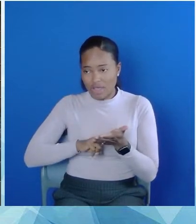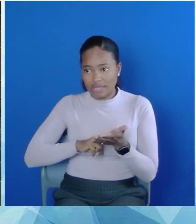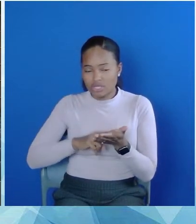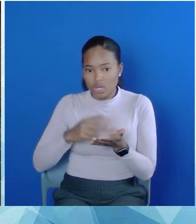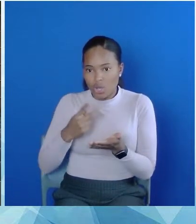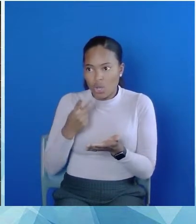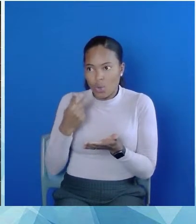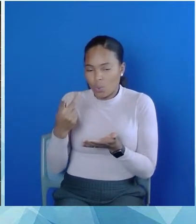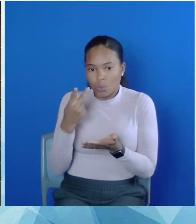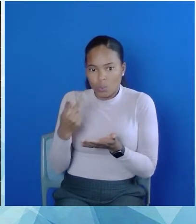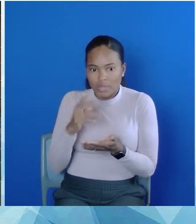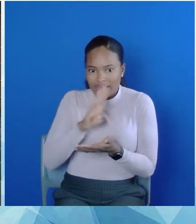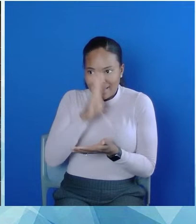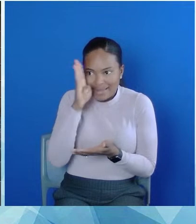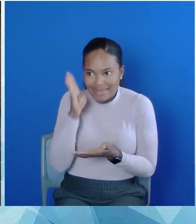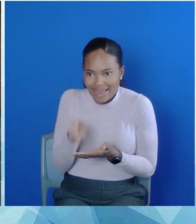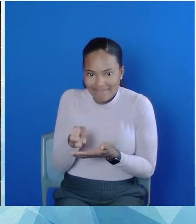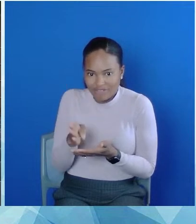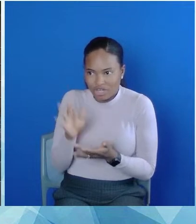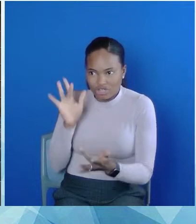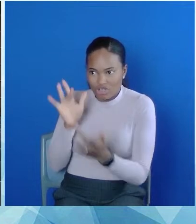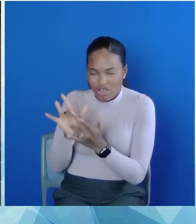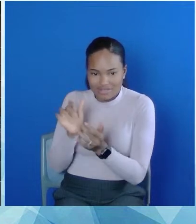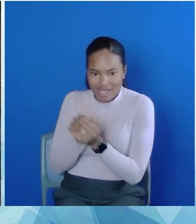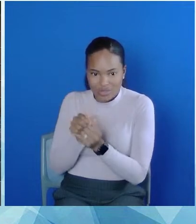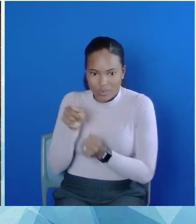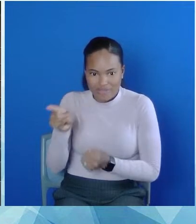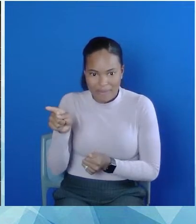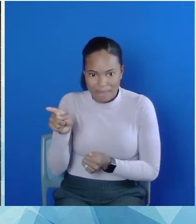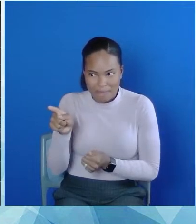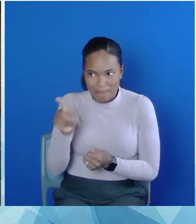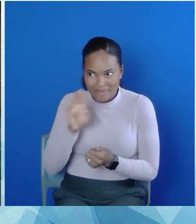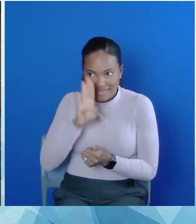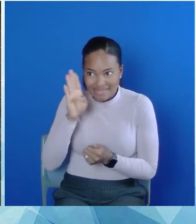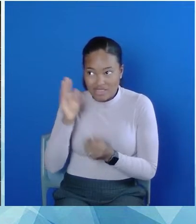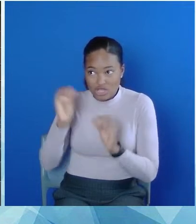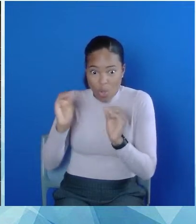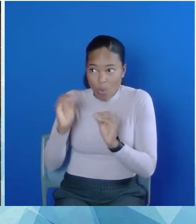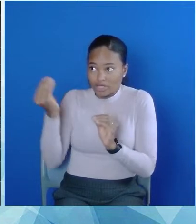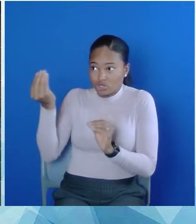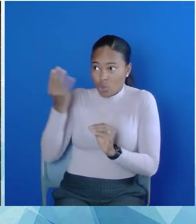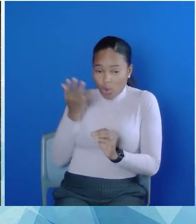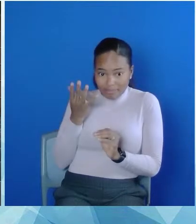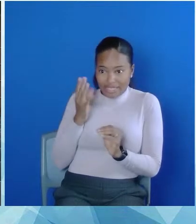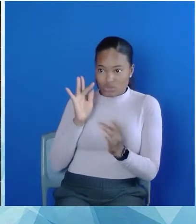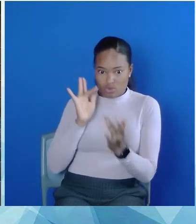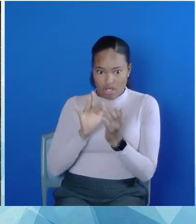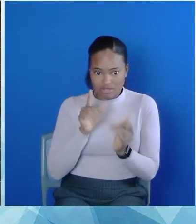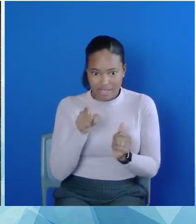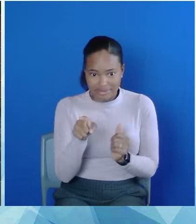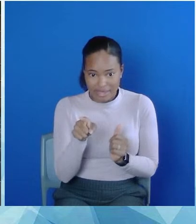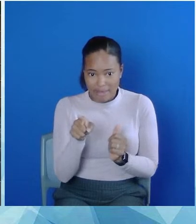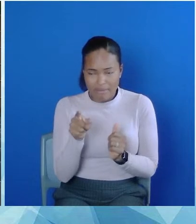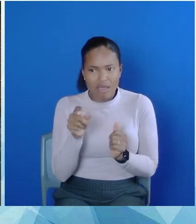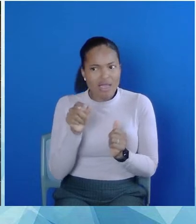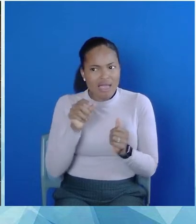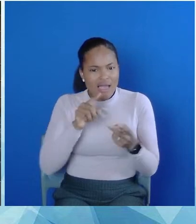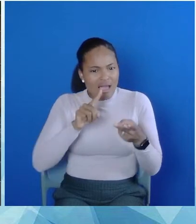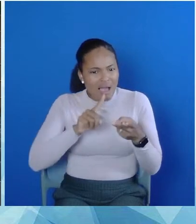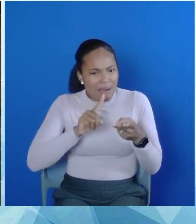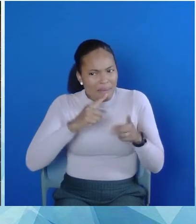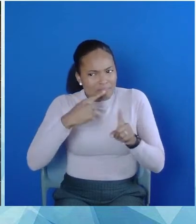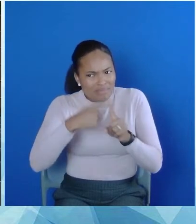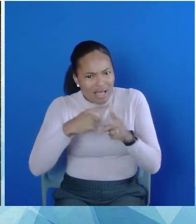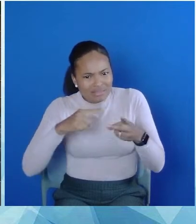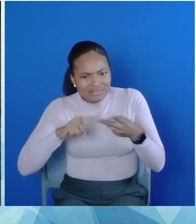were in contact with him. We were never told to contact him. And also, I have no idea why Carrie Gemmer's contract is being renewed.